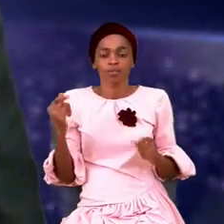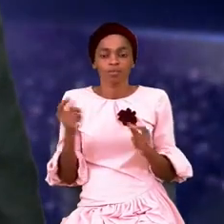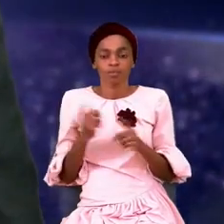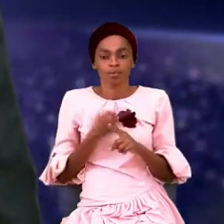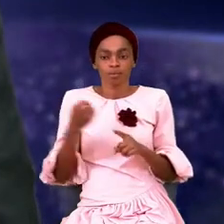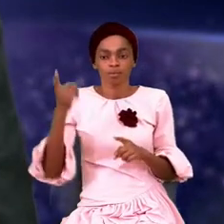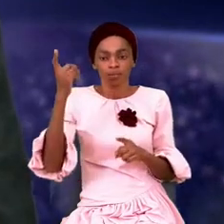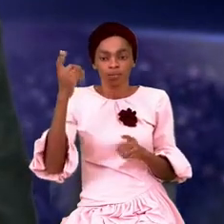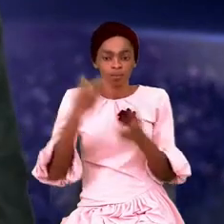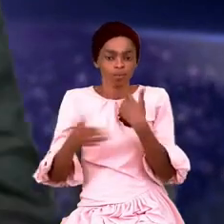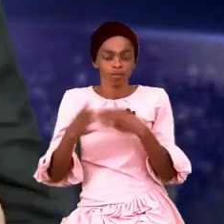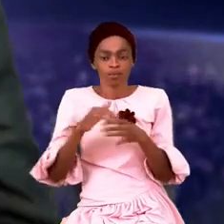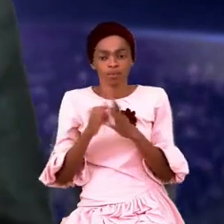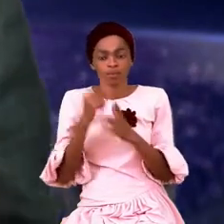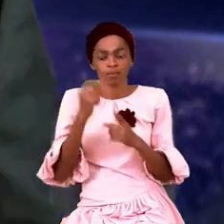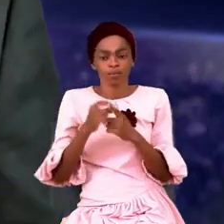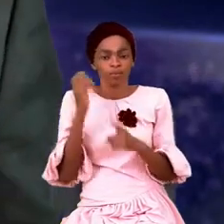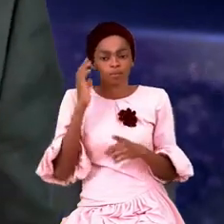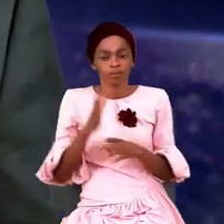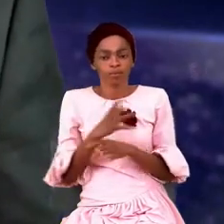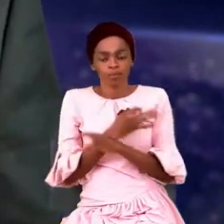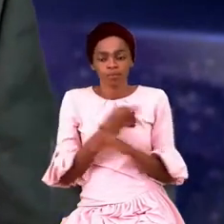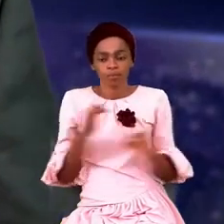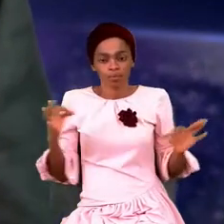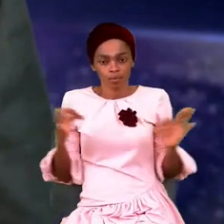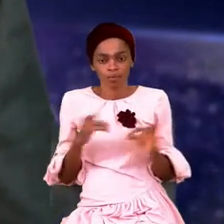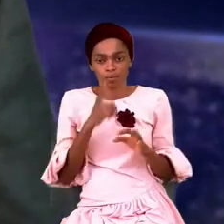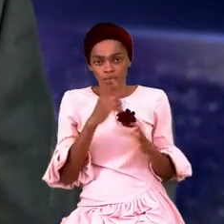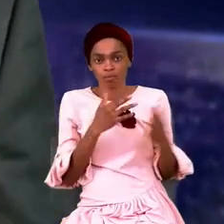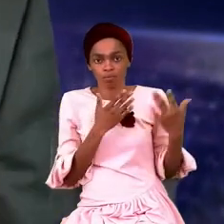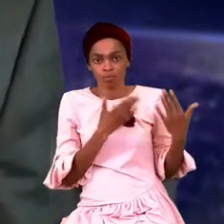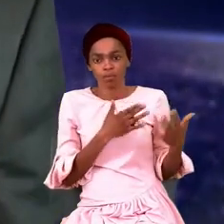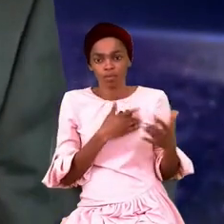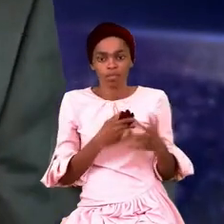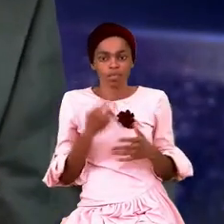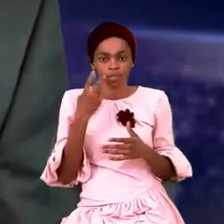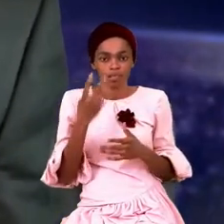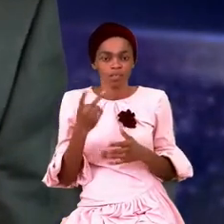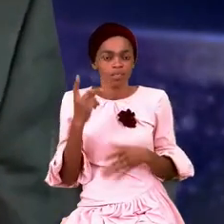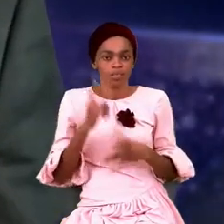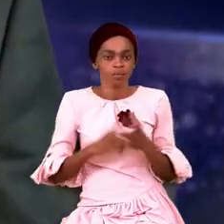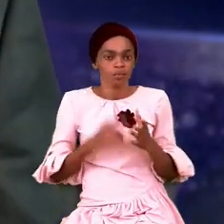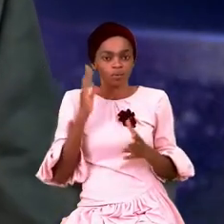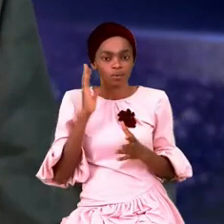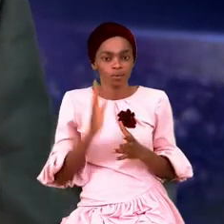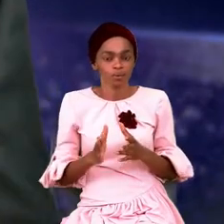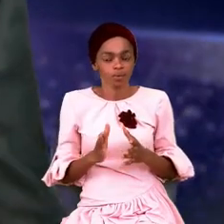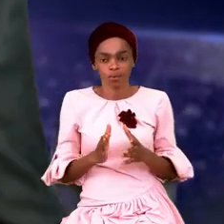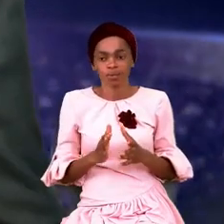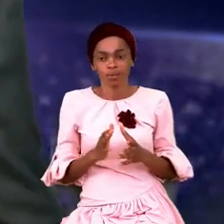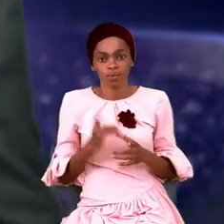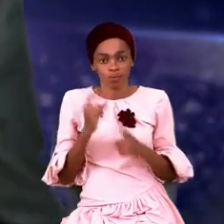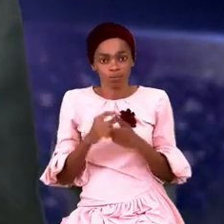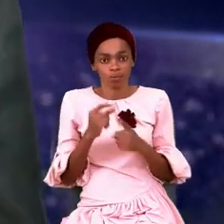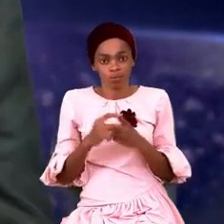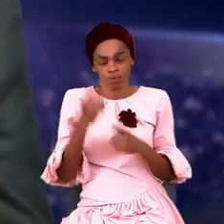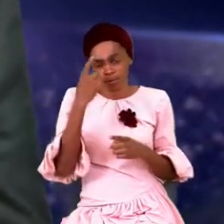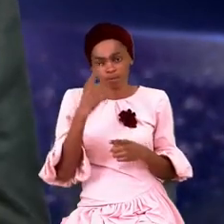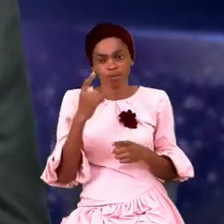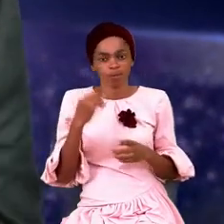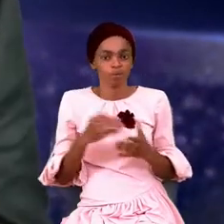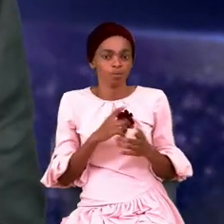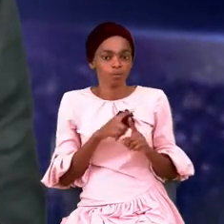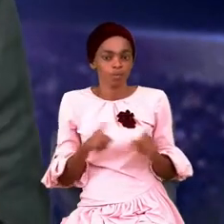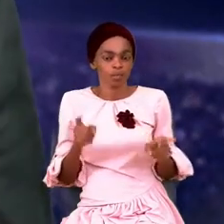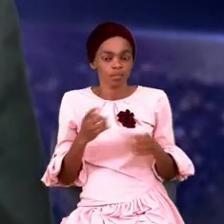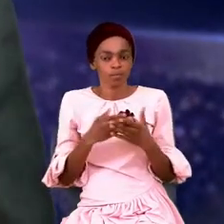specifically for you. But before he comes, it's my pleasure to invite Bob Fitz so he can lead us